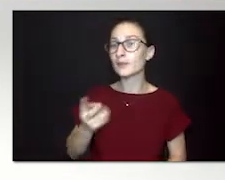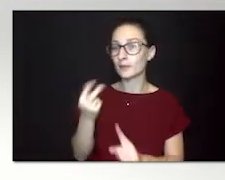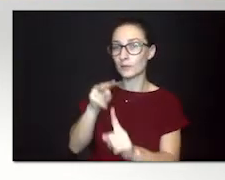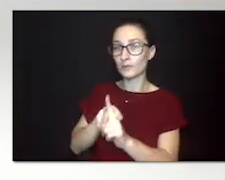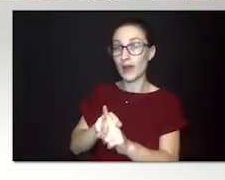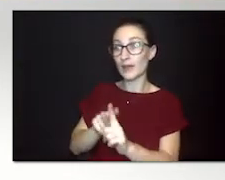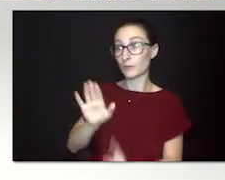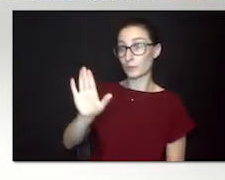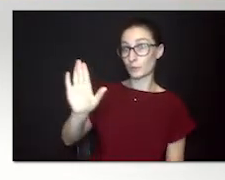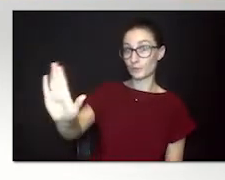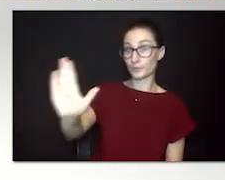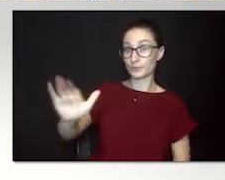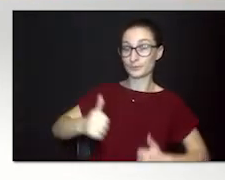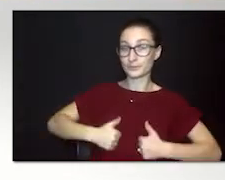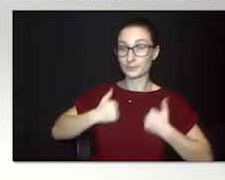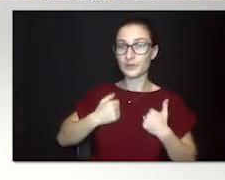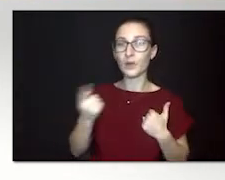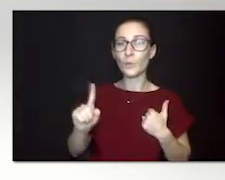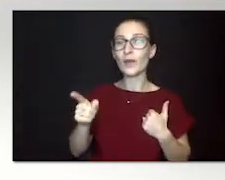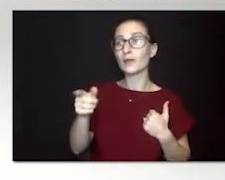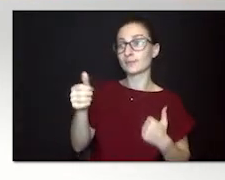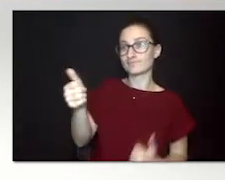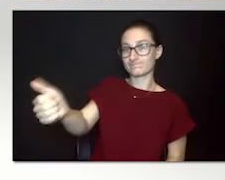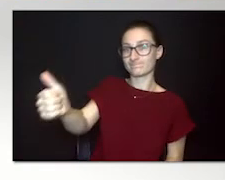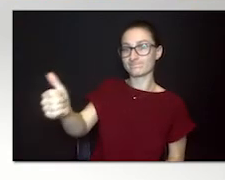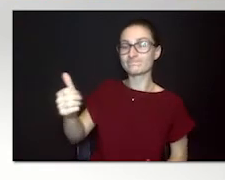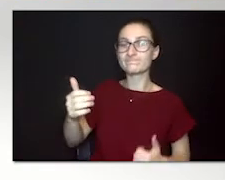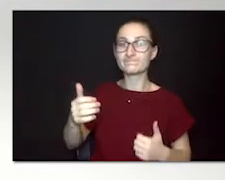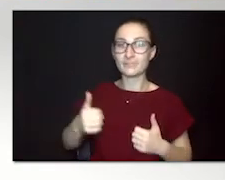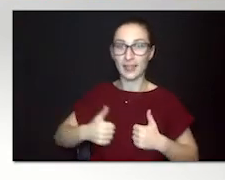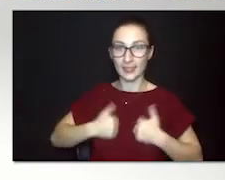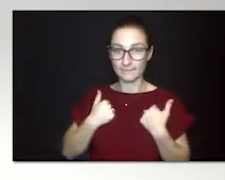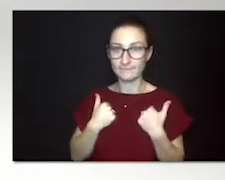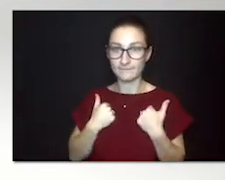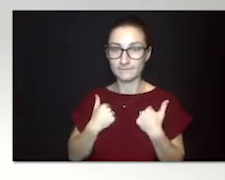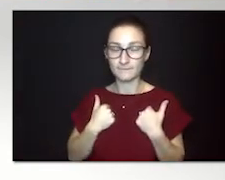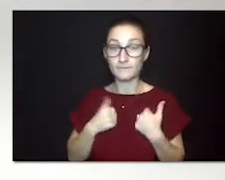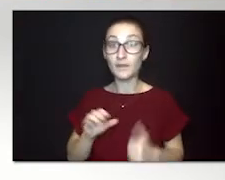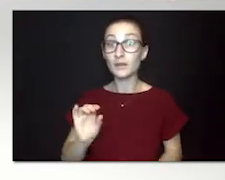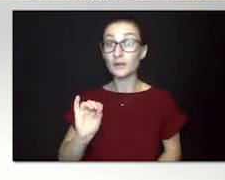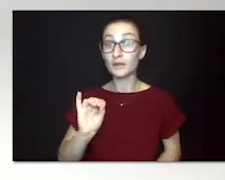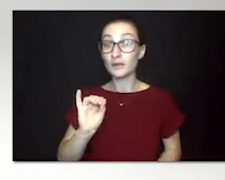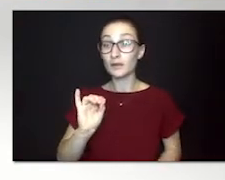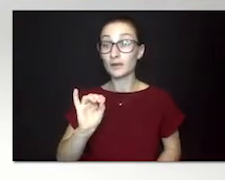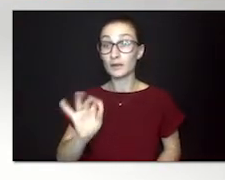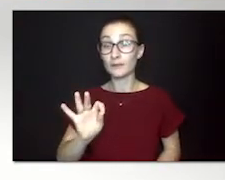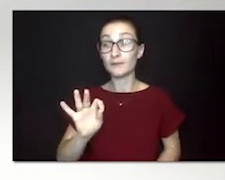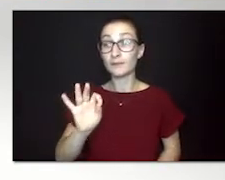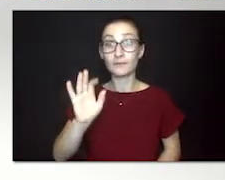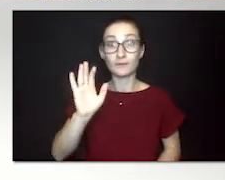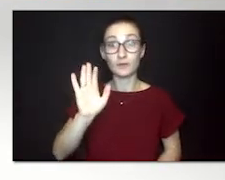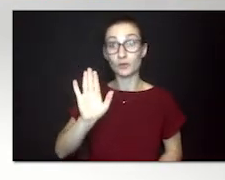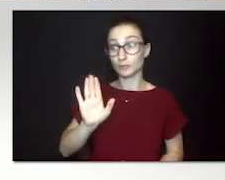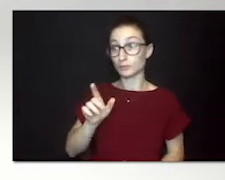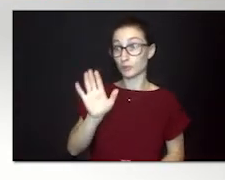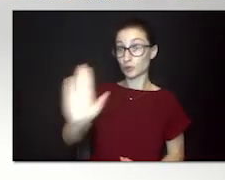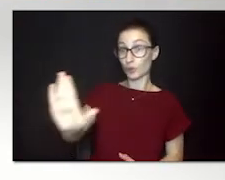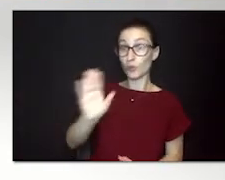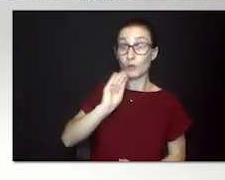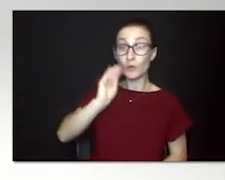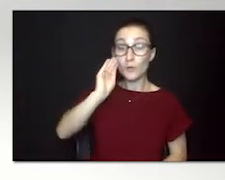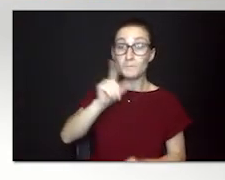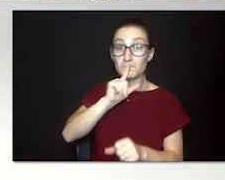file where he lives, wherever the ward is domiciled. Now, if it's something, though, that your home is truly considered his home and he's just staying